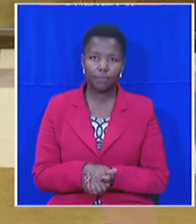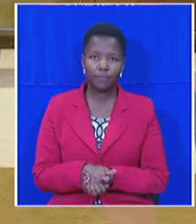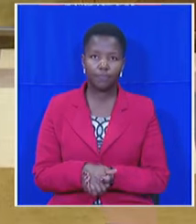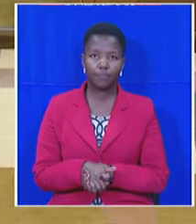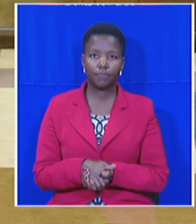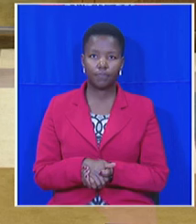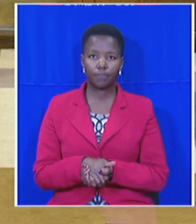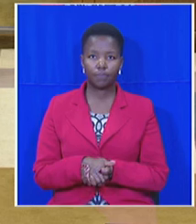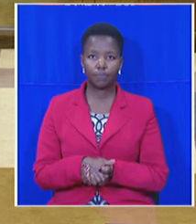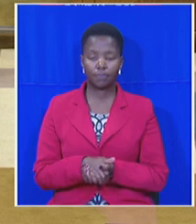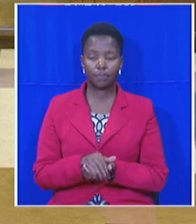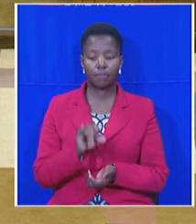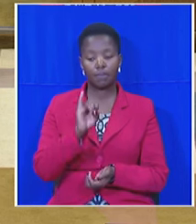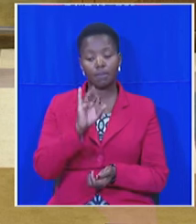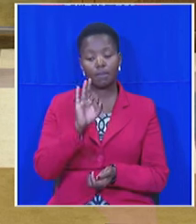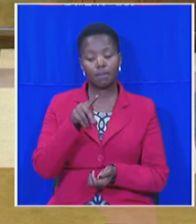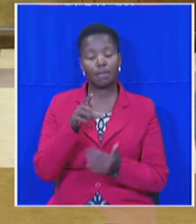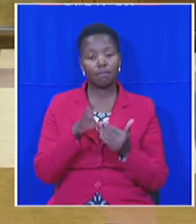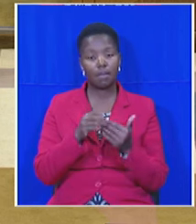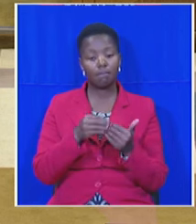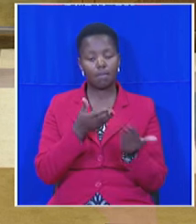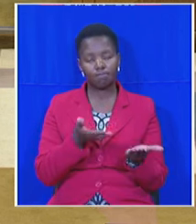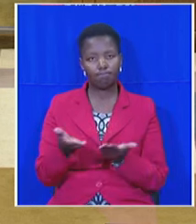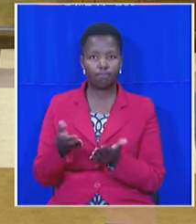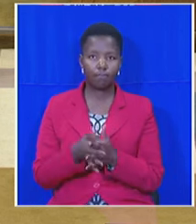Honourable member from the IFP.